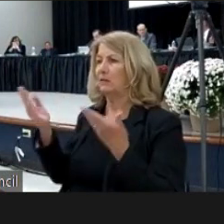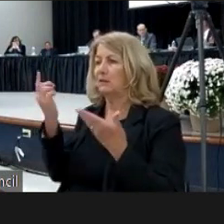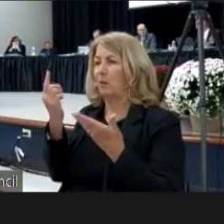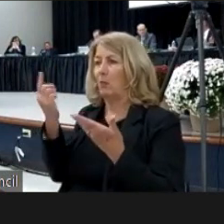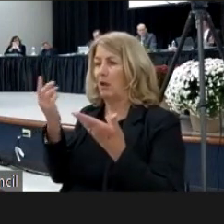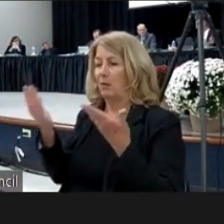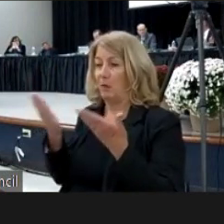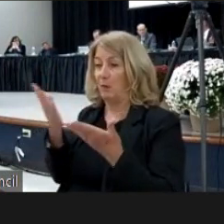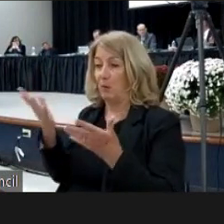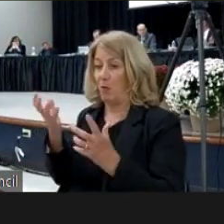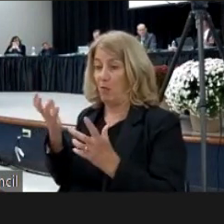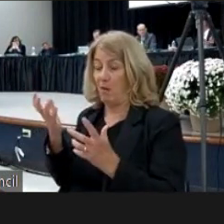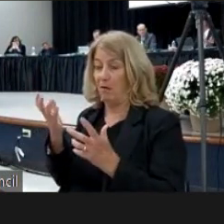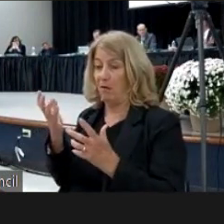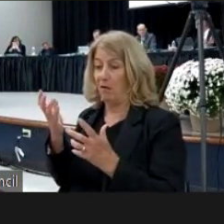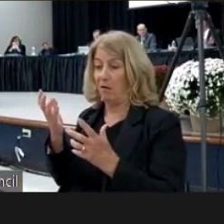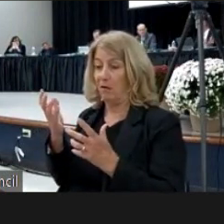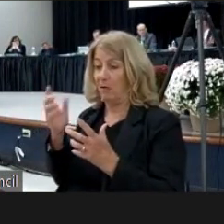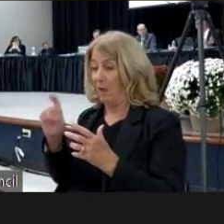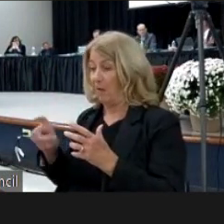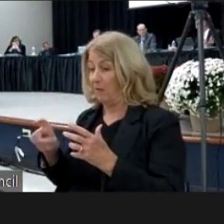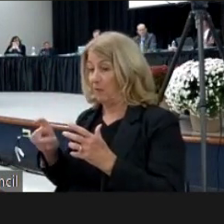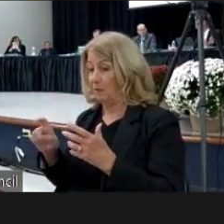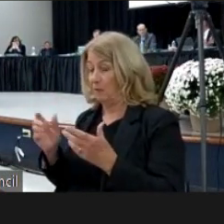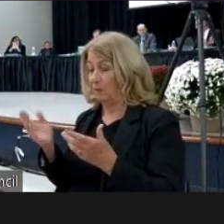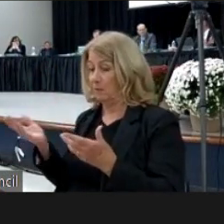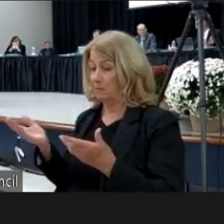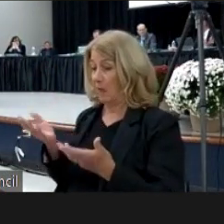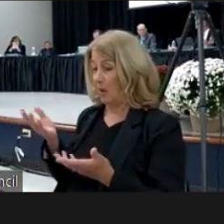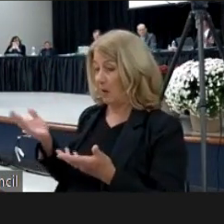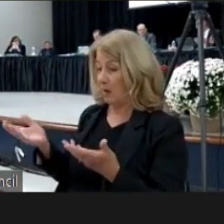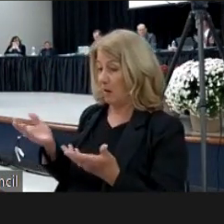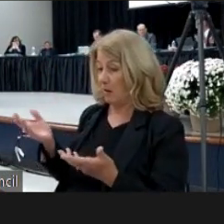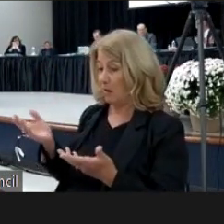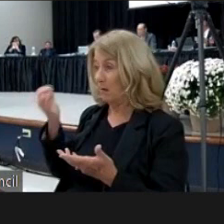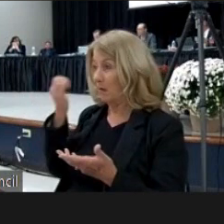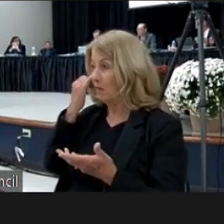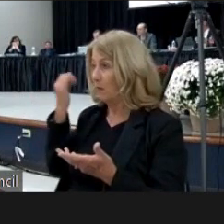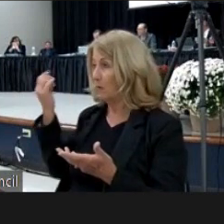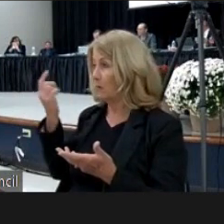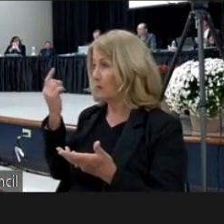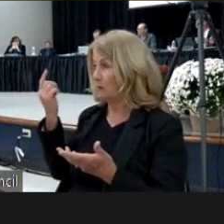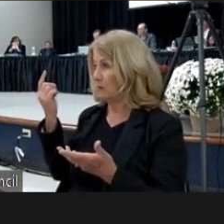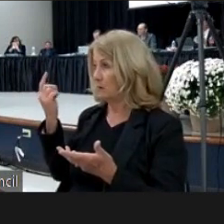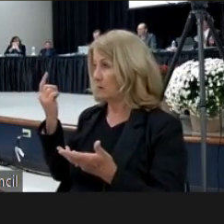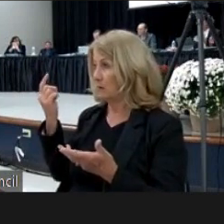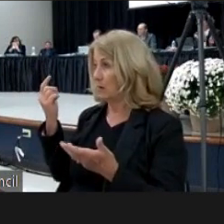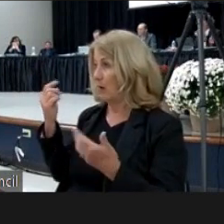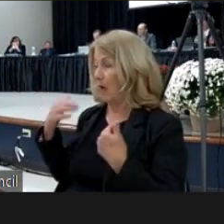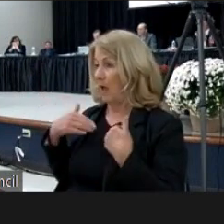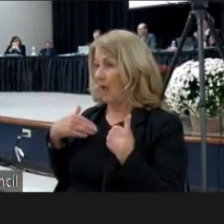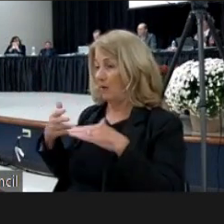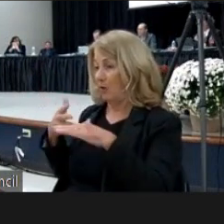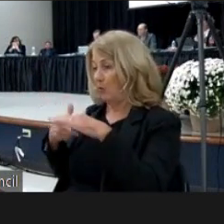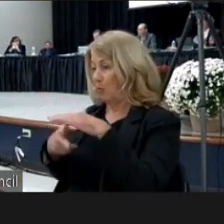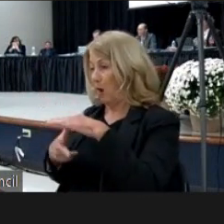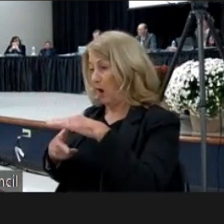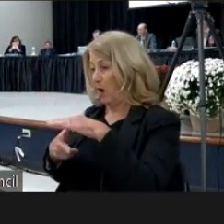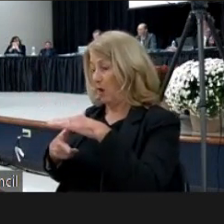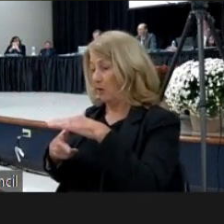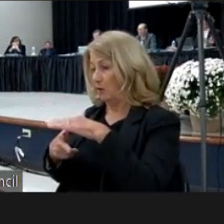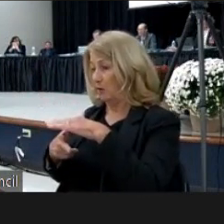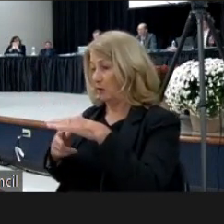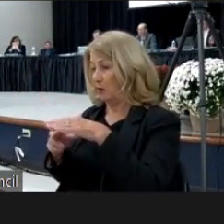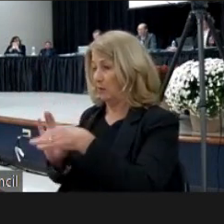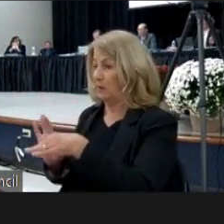to, this is by right, so I guess if you just had it in the garage or an attached part, you could just start